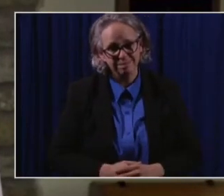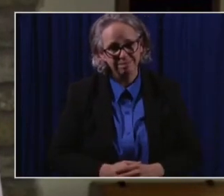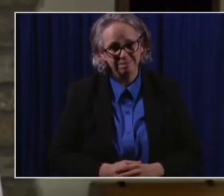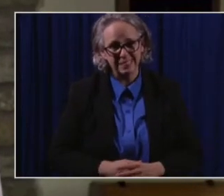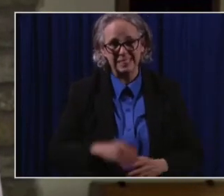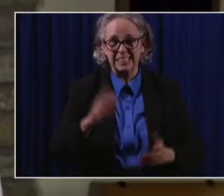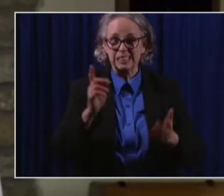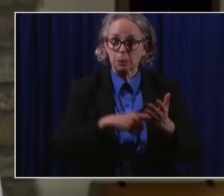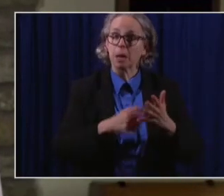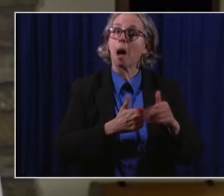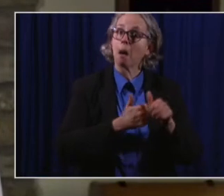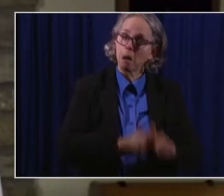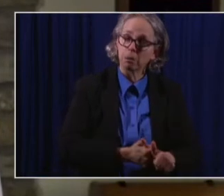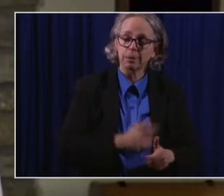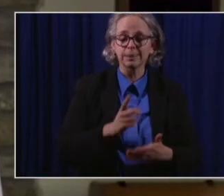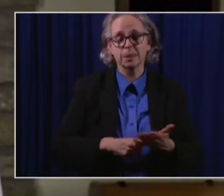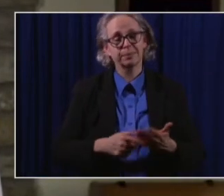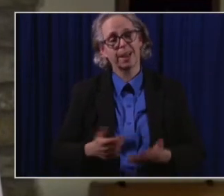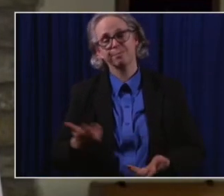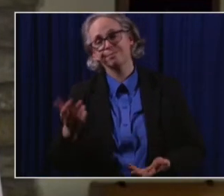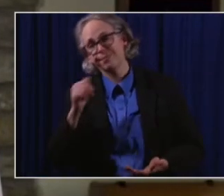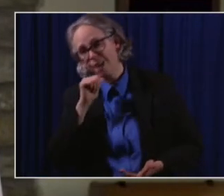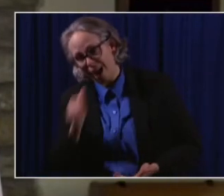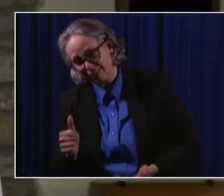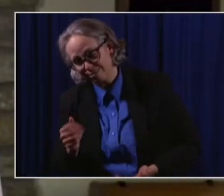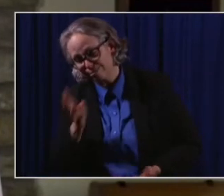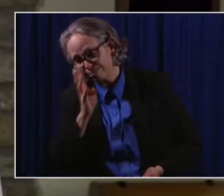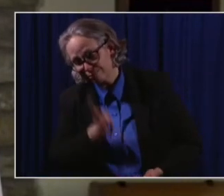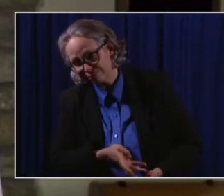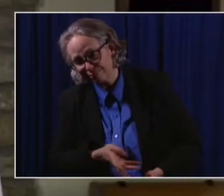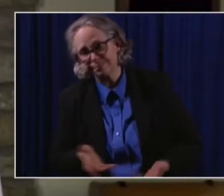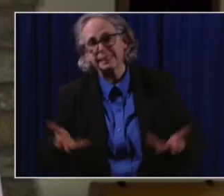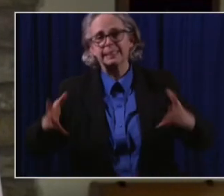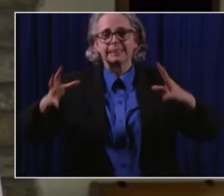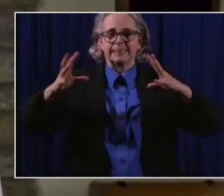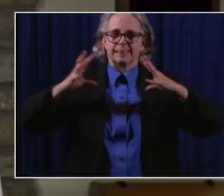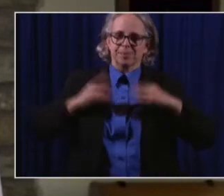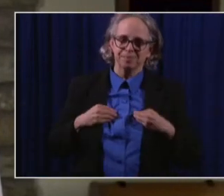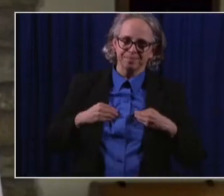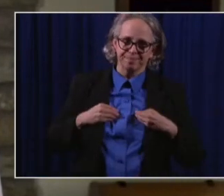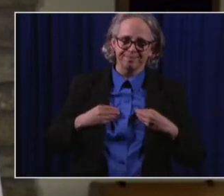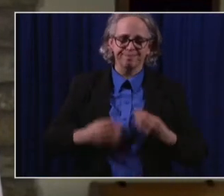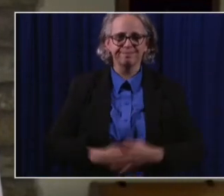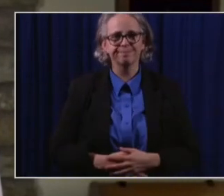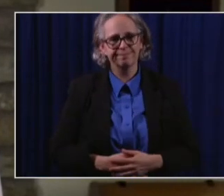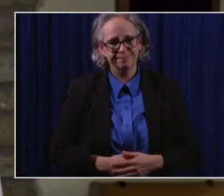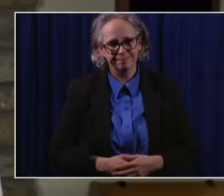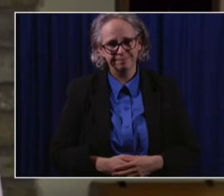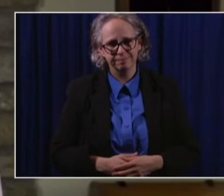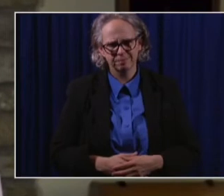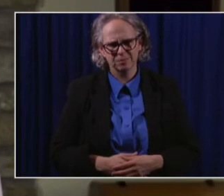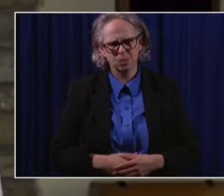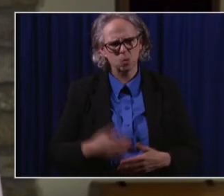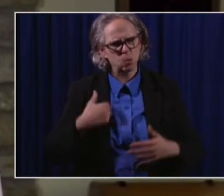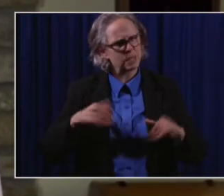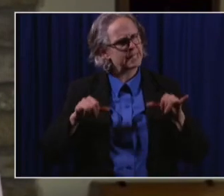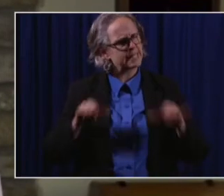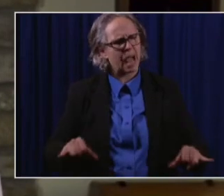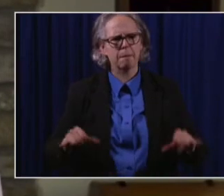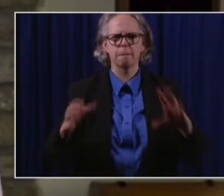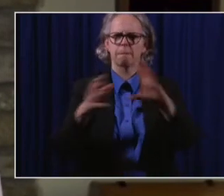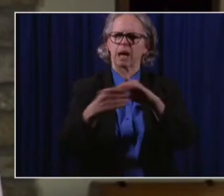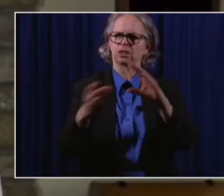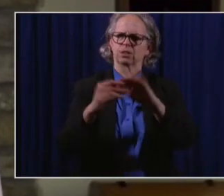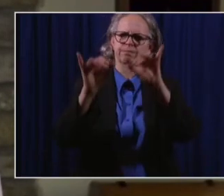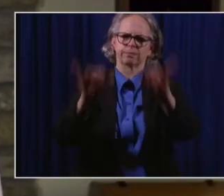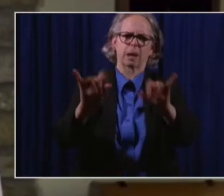listen more than they do other times. But that's the message. It's pretty simple. You can